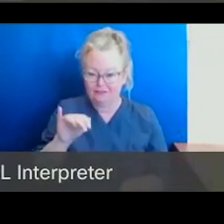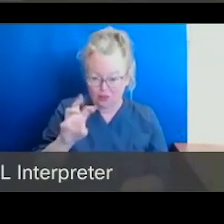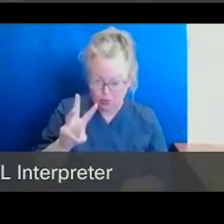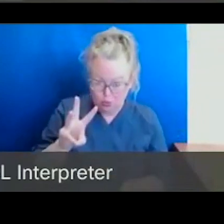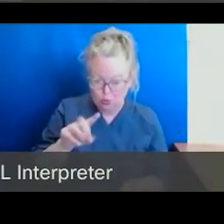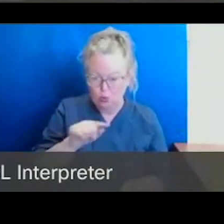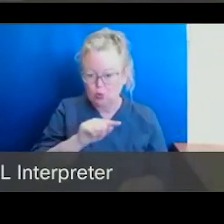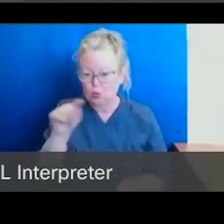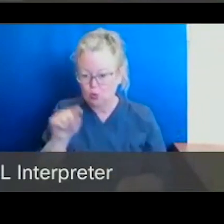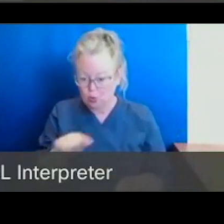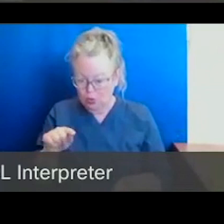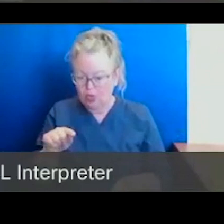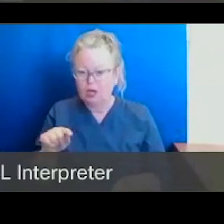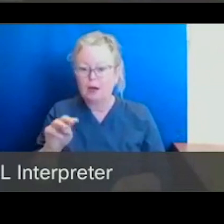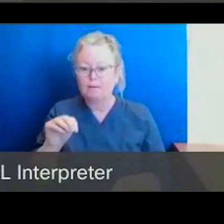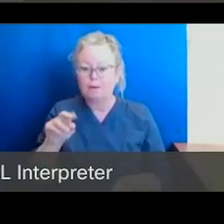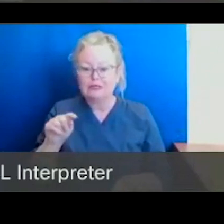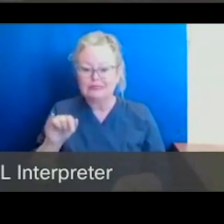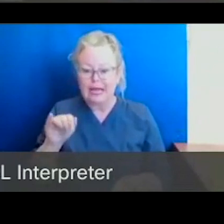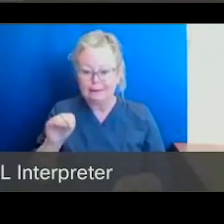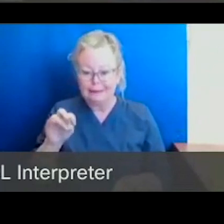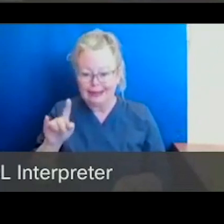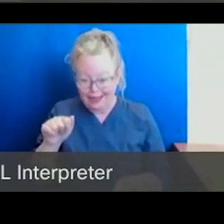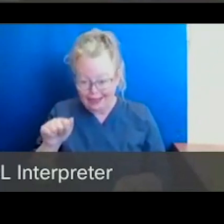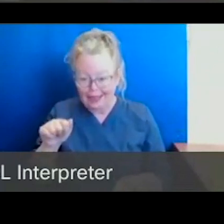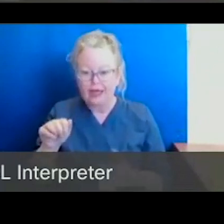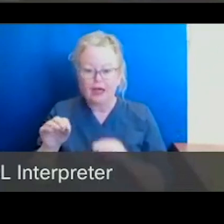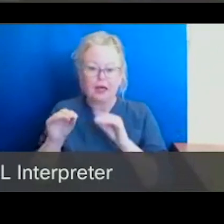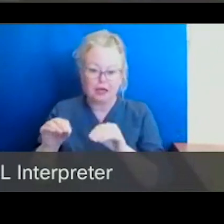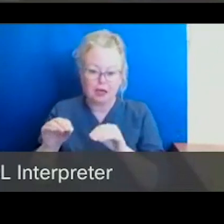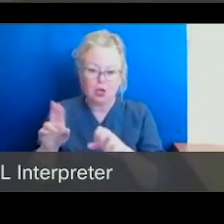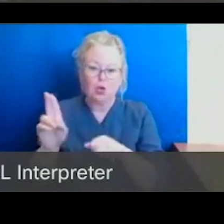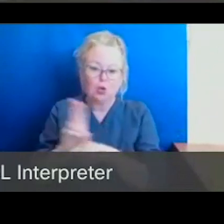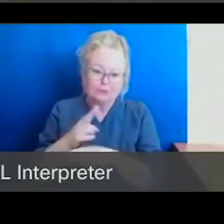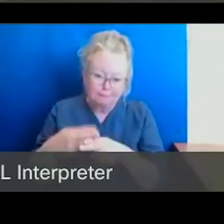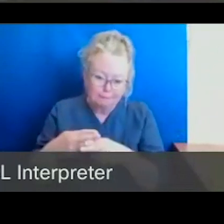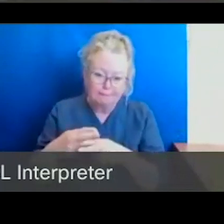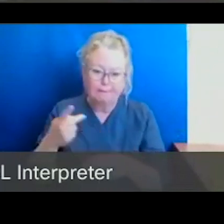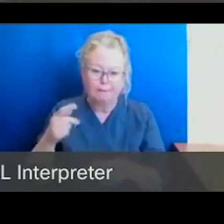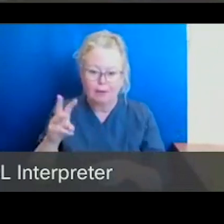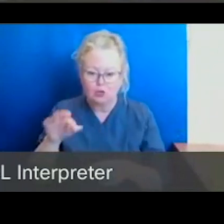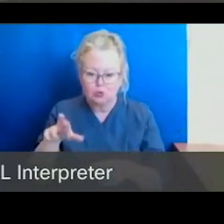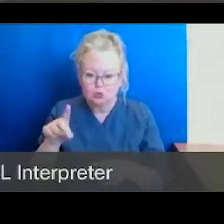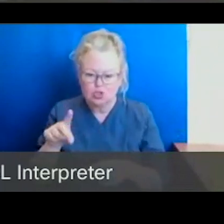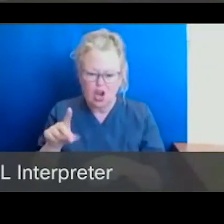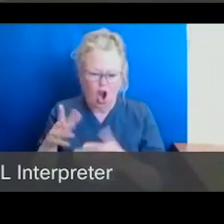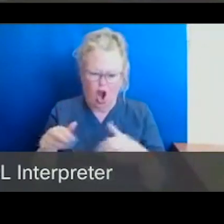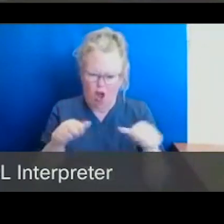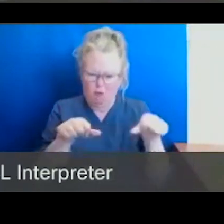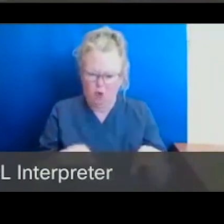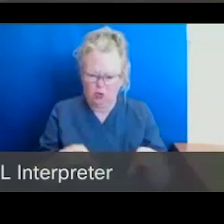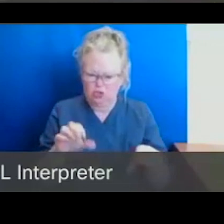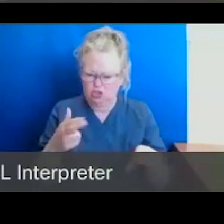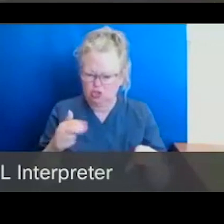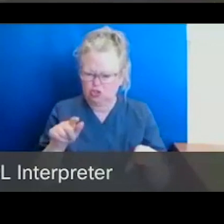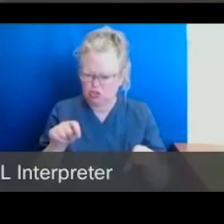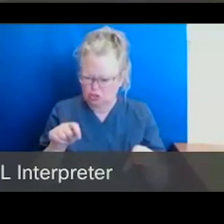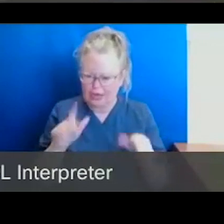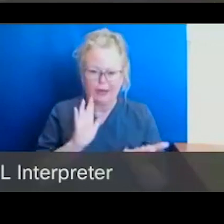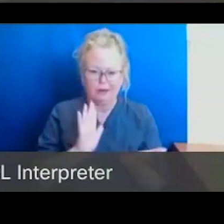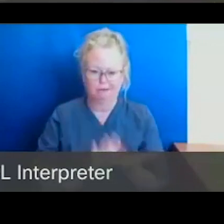session code, password, and name. You can find that information in our own chat. If you go to chat, you have a couple of